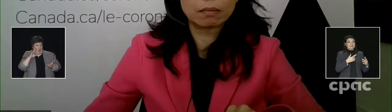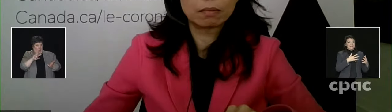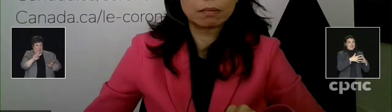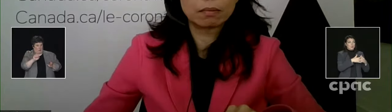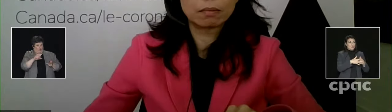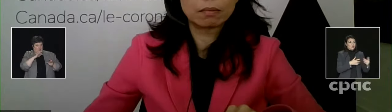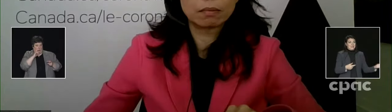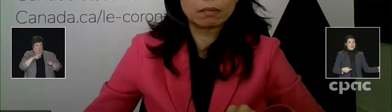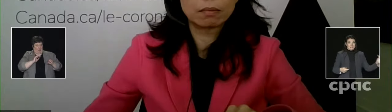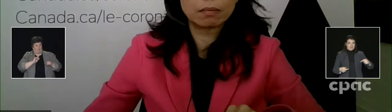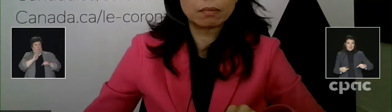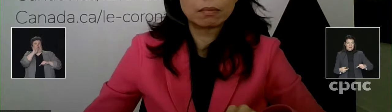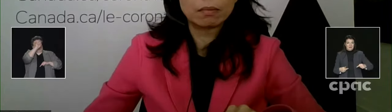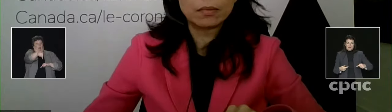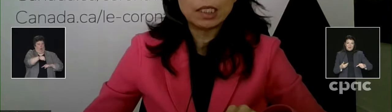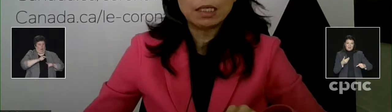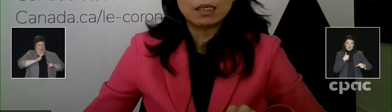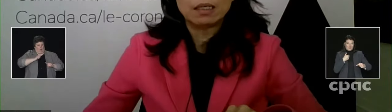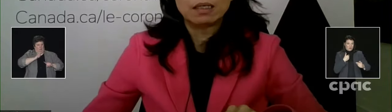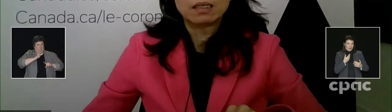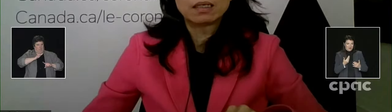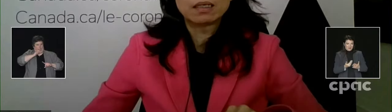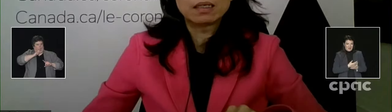have that requirement.